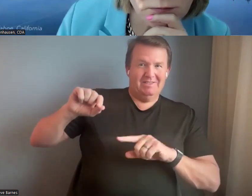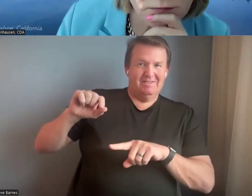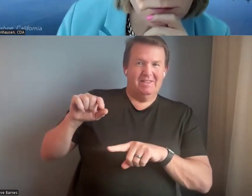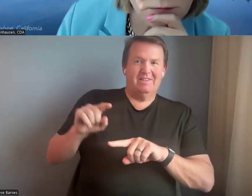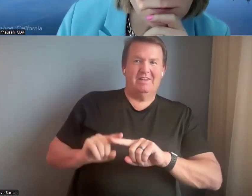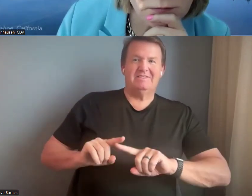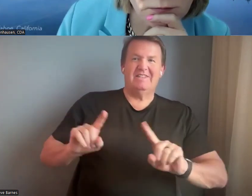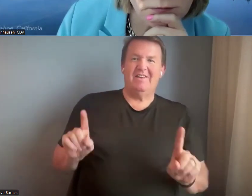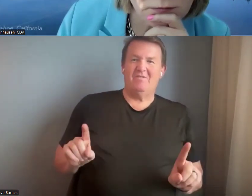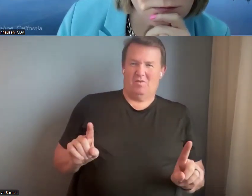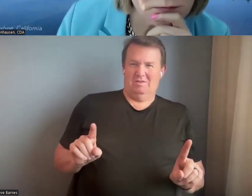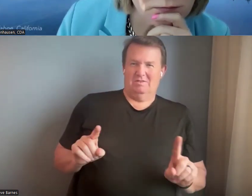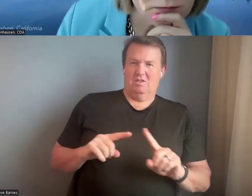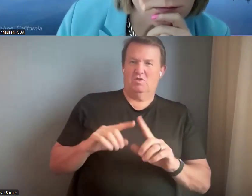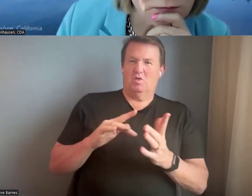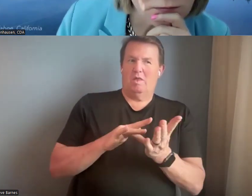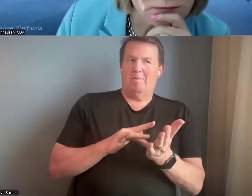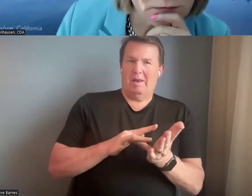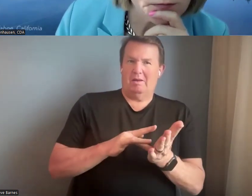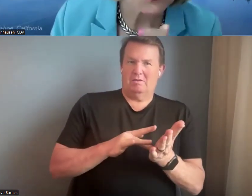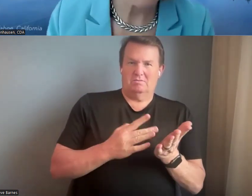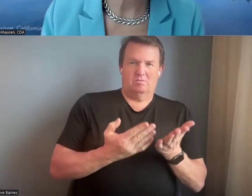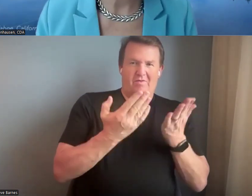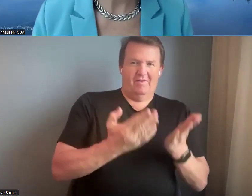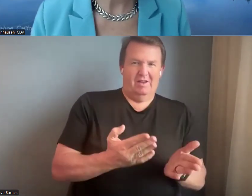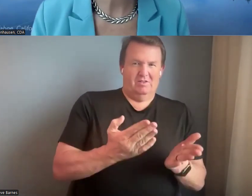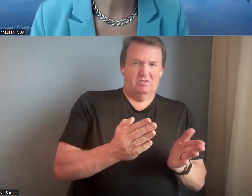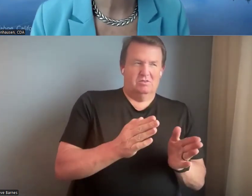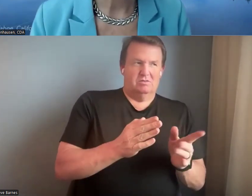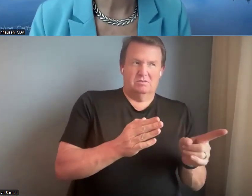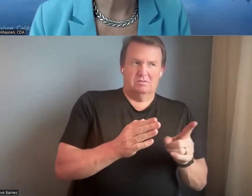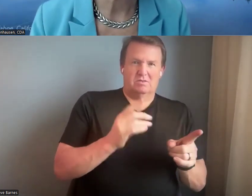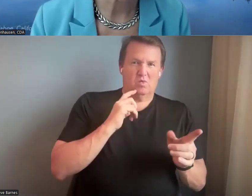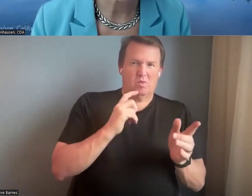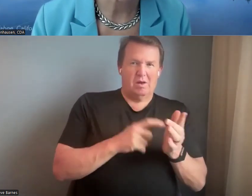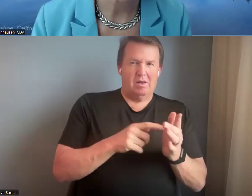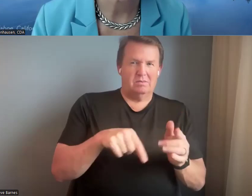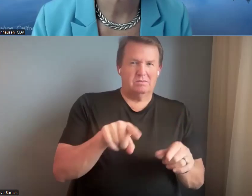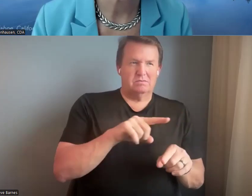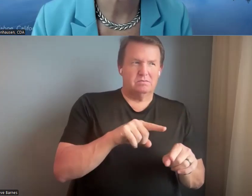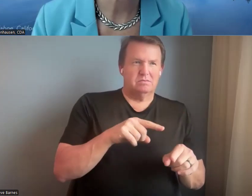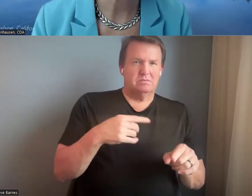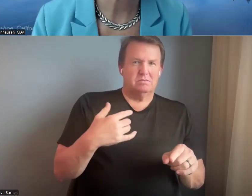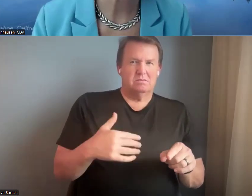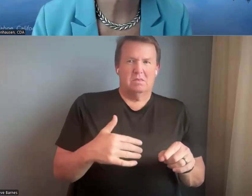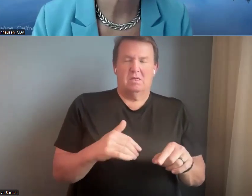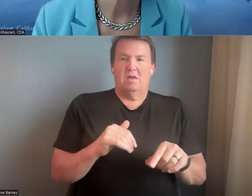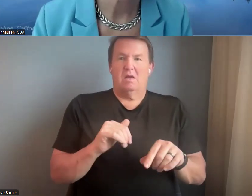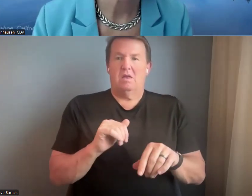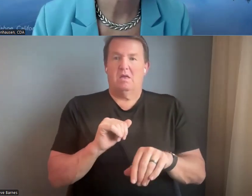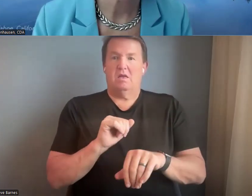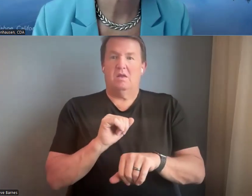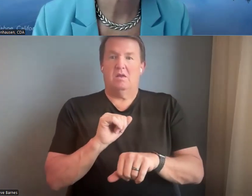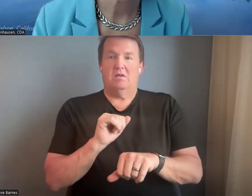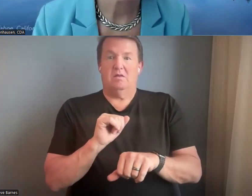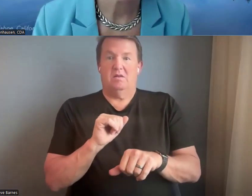deference to medical providers. So having seen all of that and having and working in the field